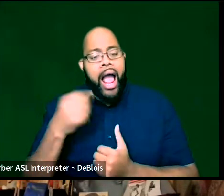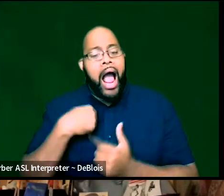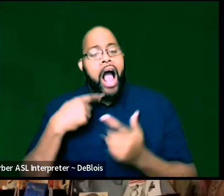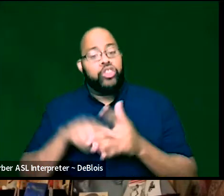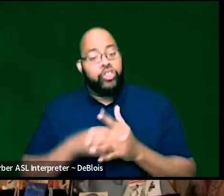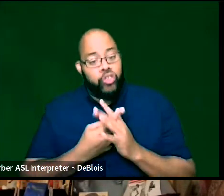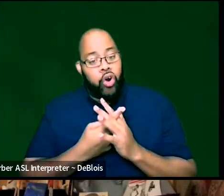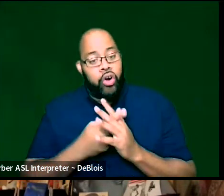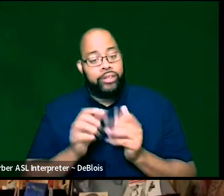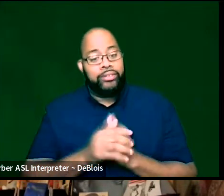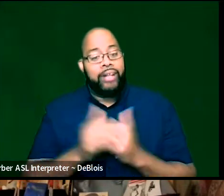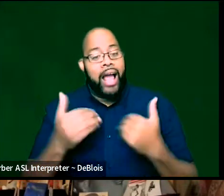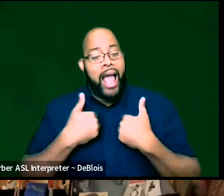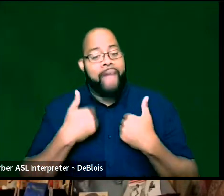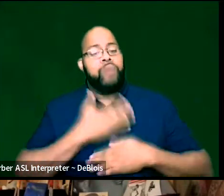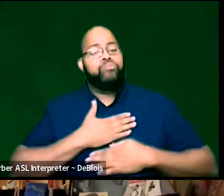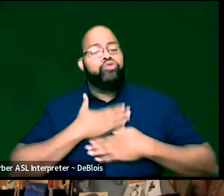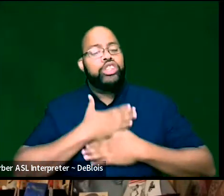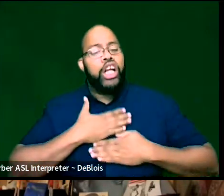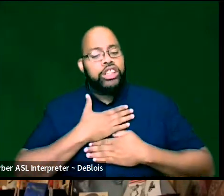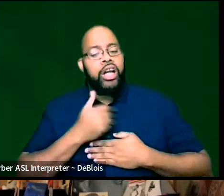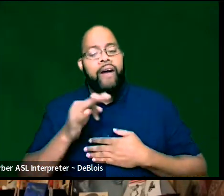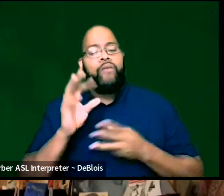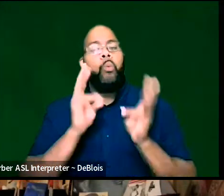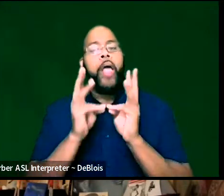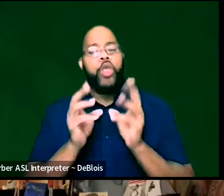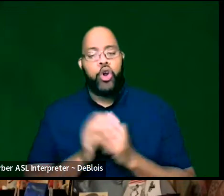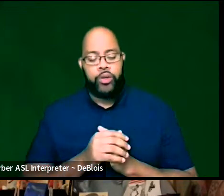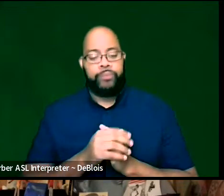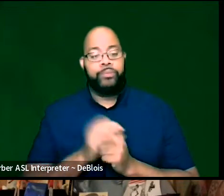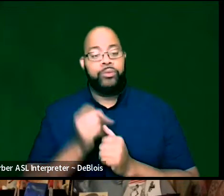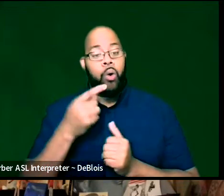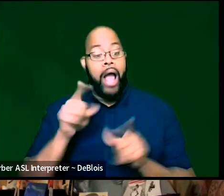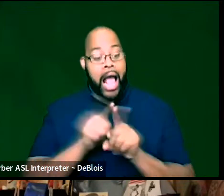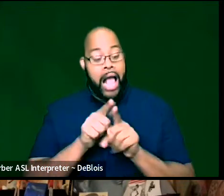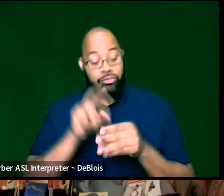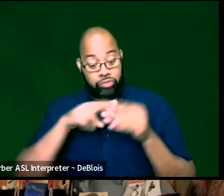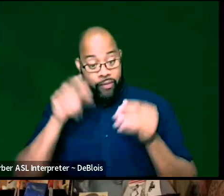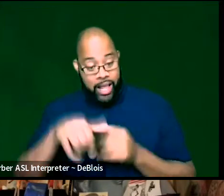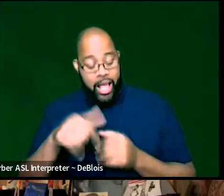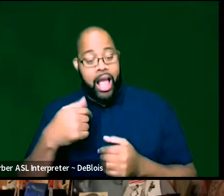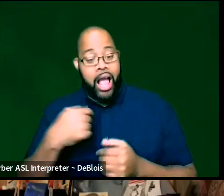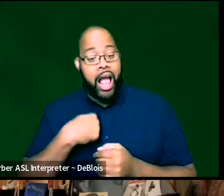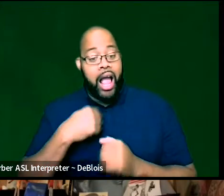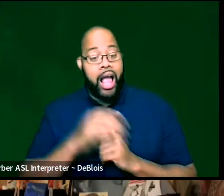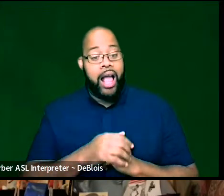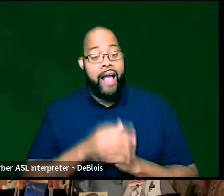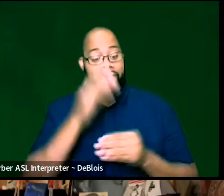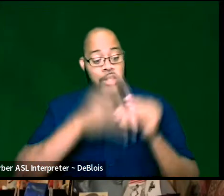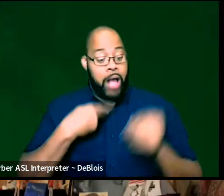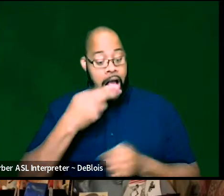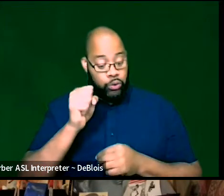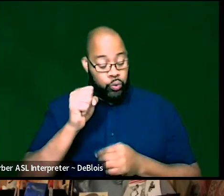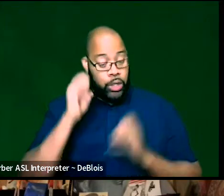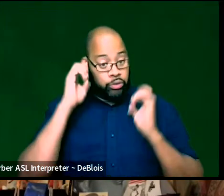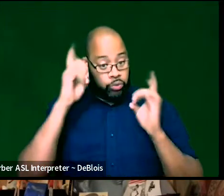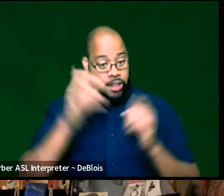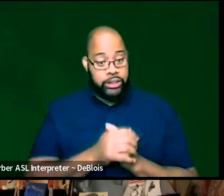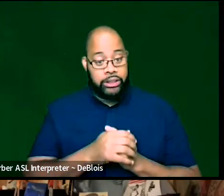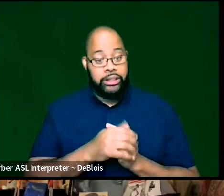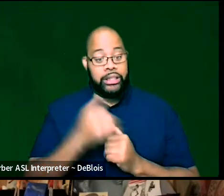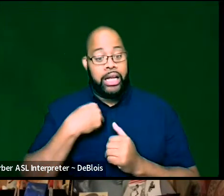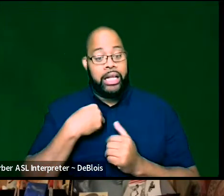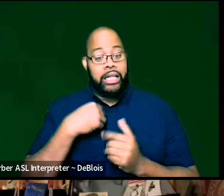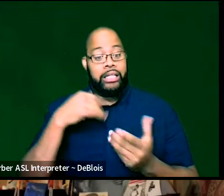started having an appreciation of weather. And so as a result, I finished my high school education. I was